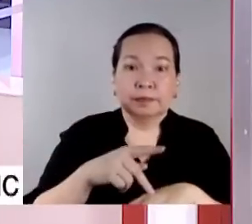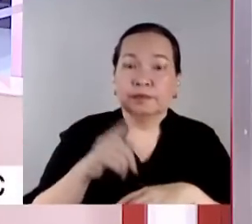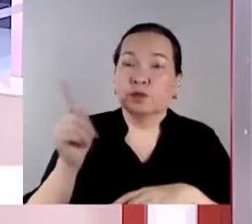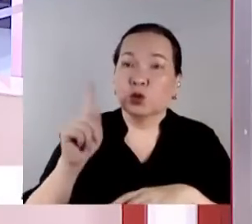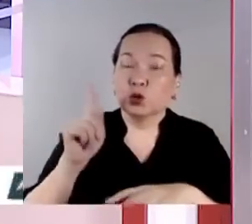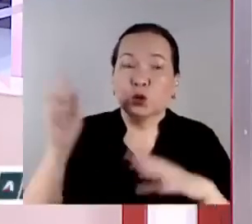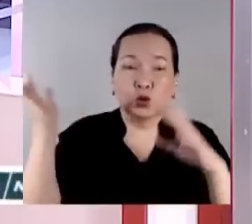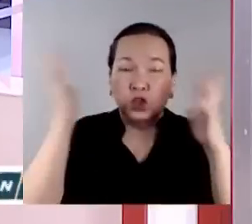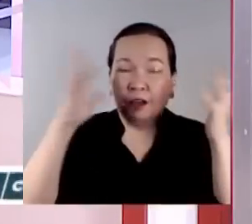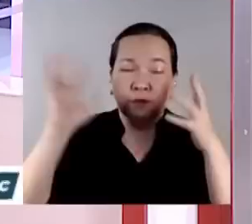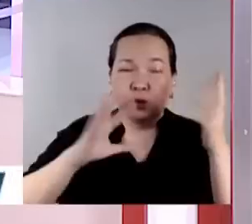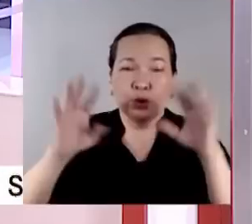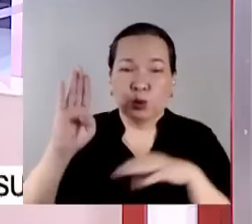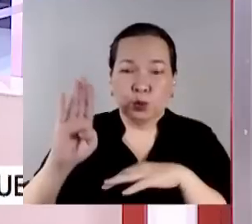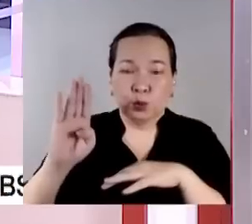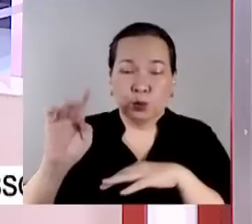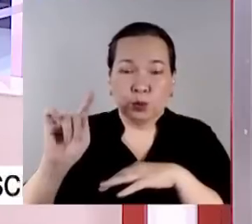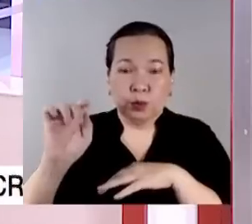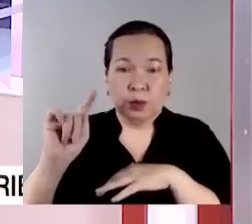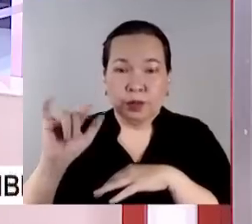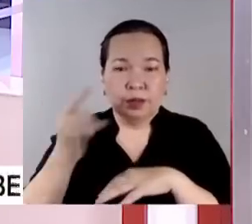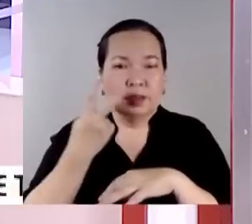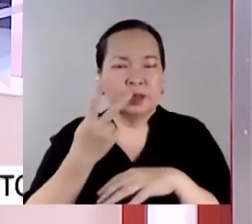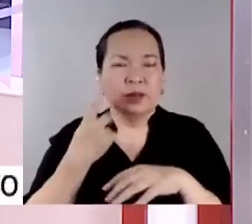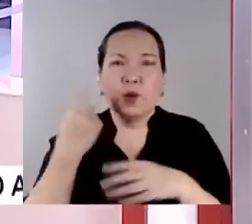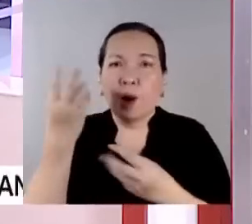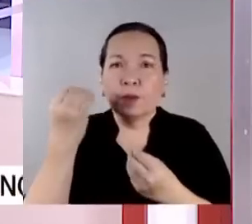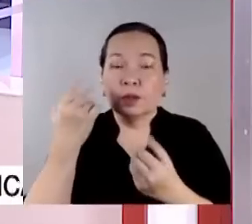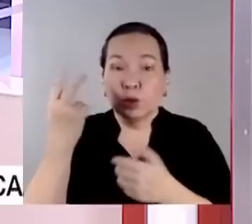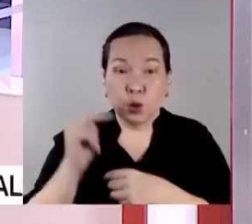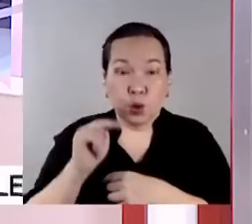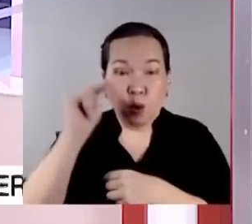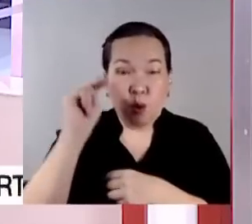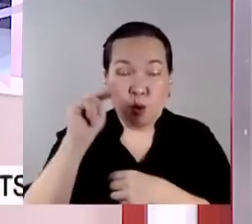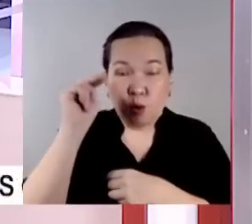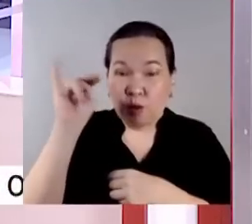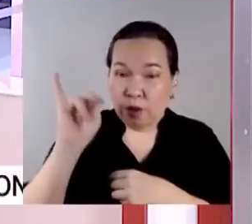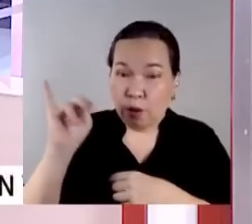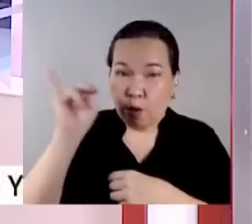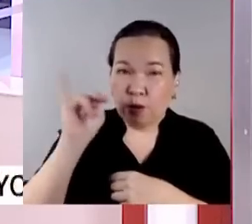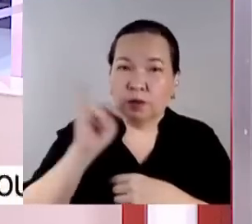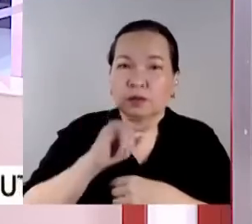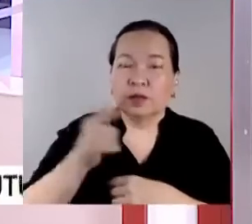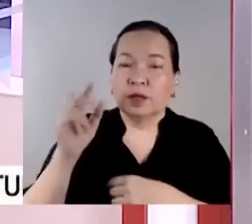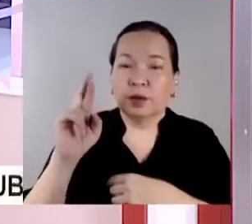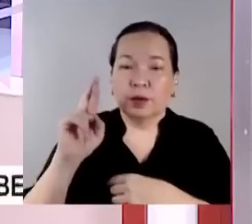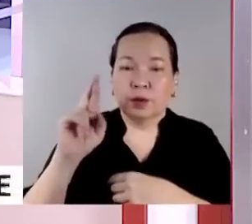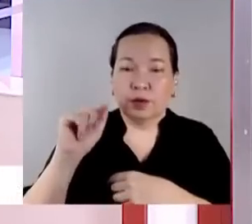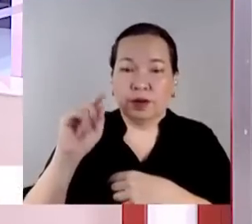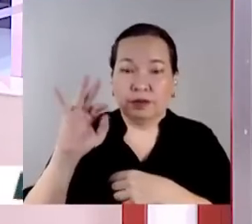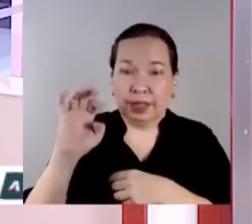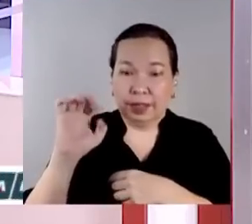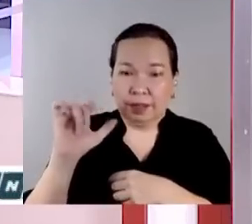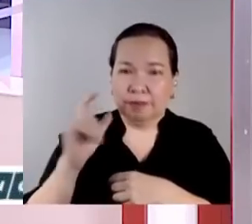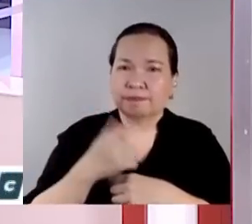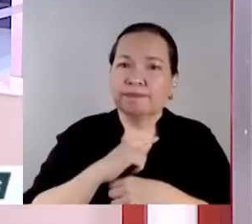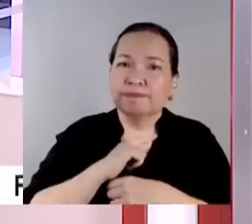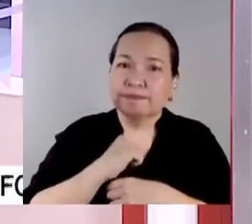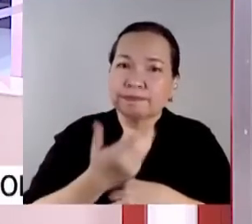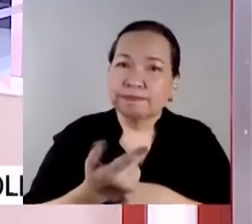on the latest situation up north in Ilocos Norte with our correspondent Rafael Bosano. Rafael, go